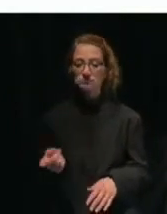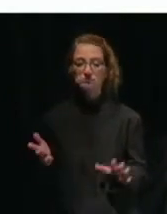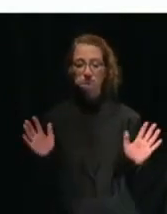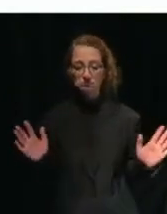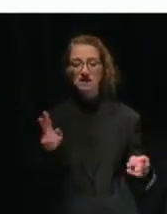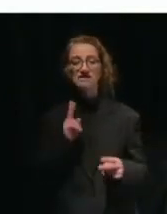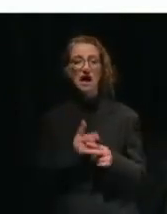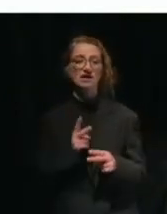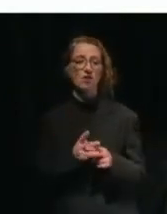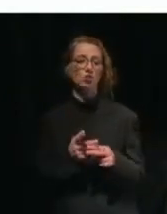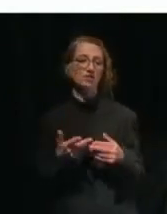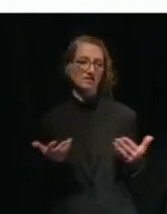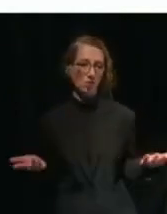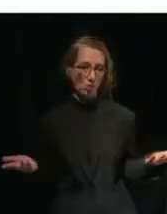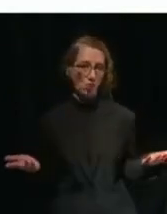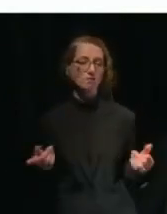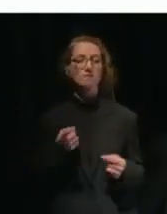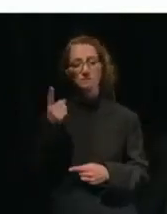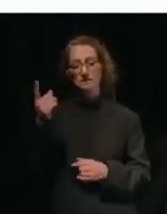conditions of independent performing arts,